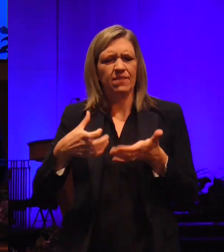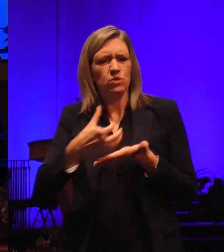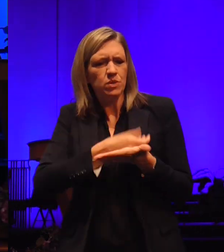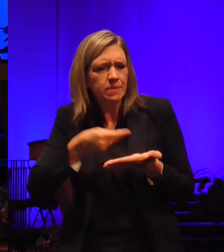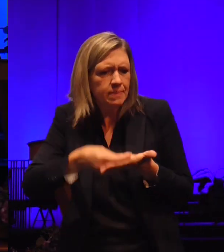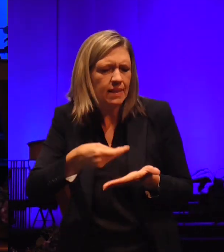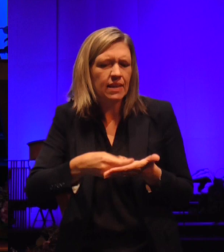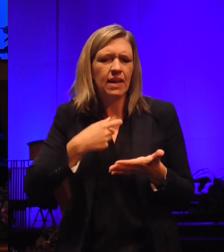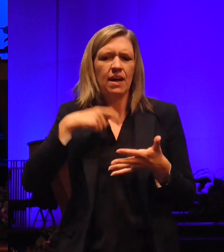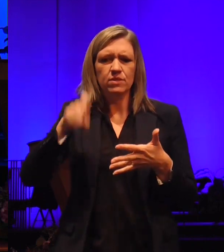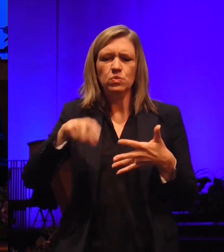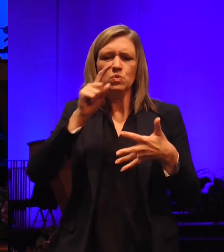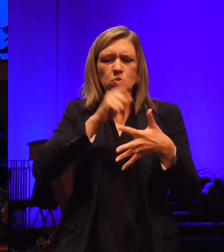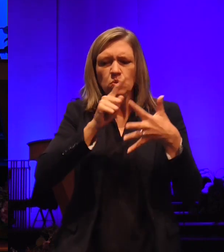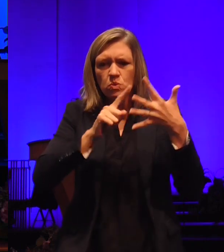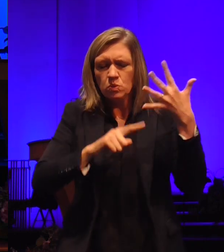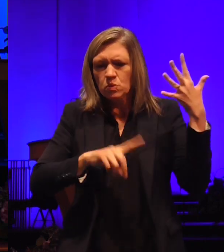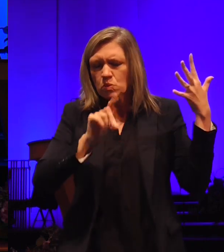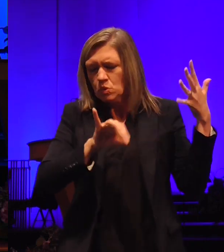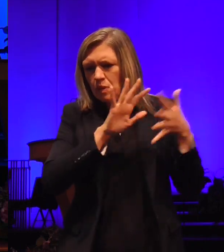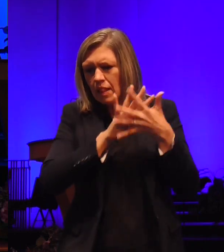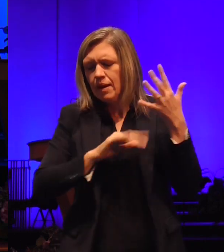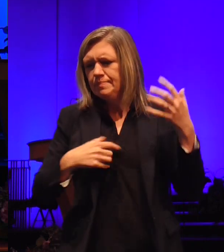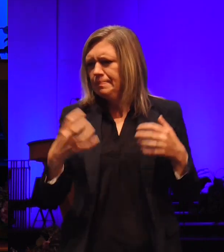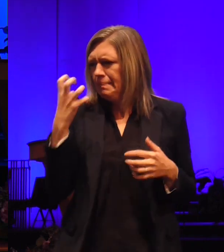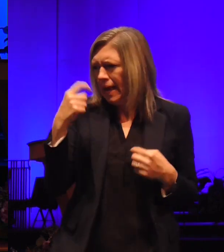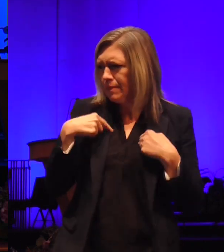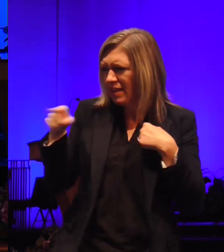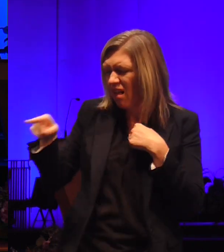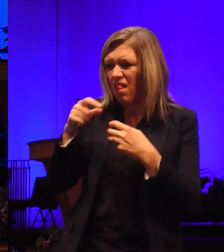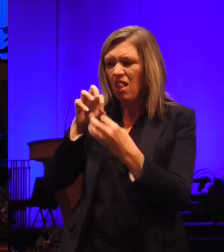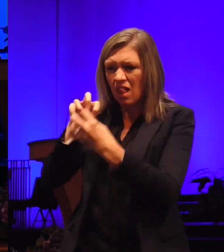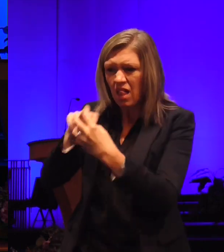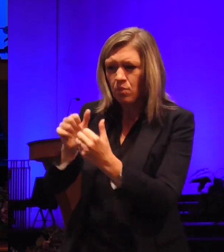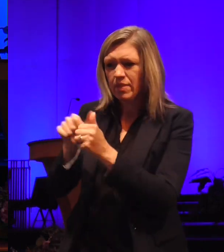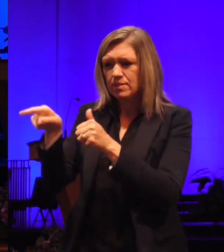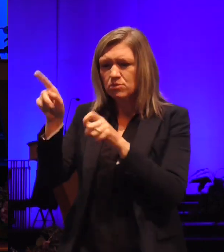and I've got this to-do list over here, and is so-and-so mad at me? Oh, I can't take it.